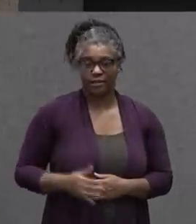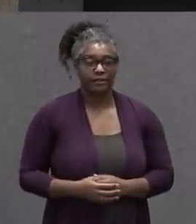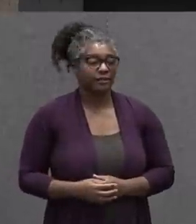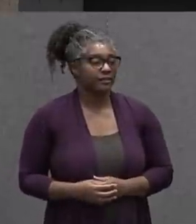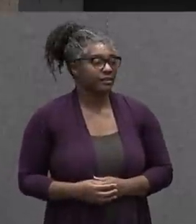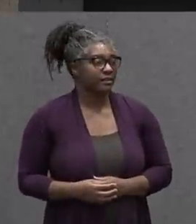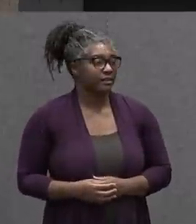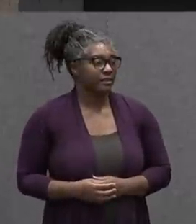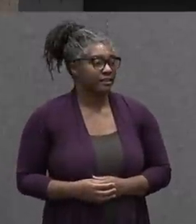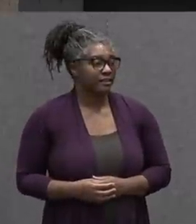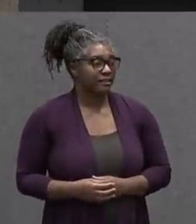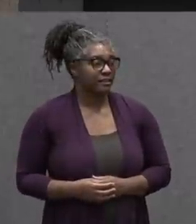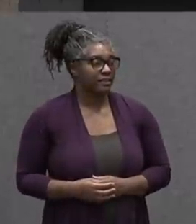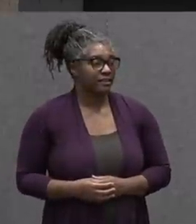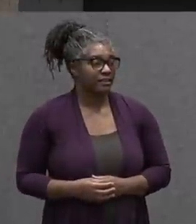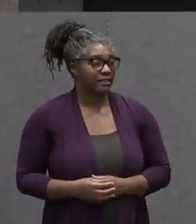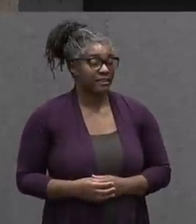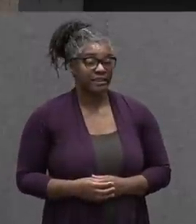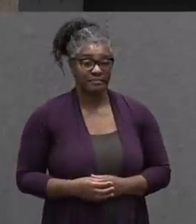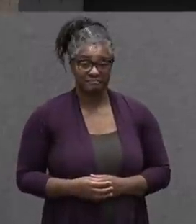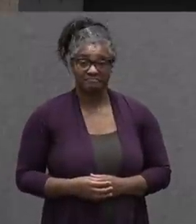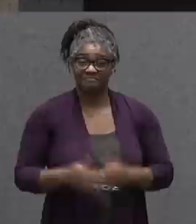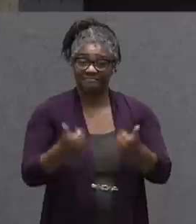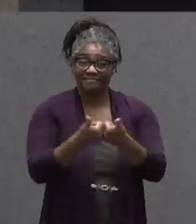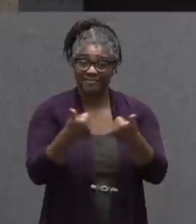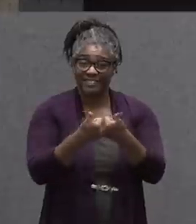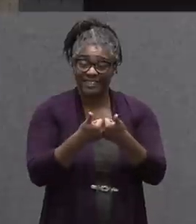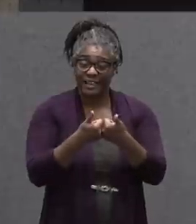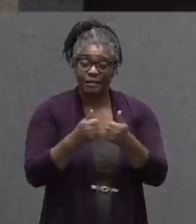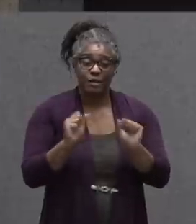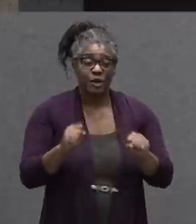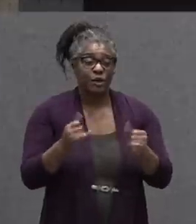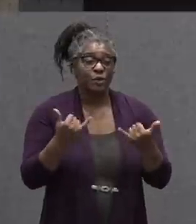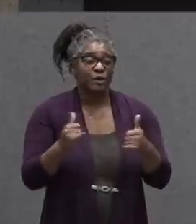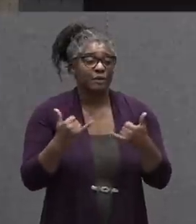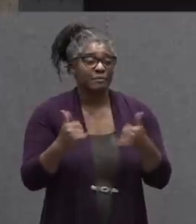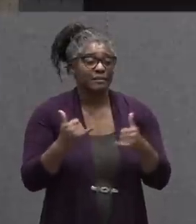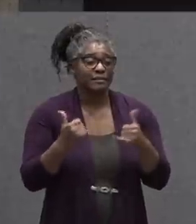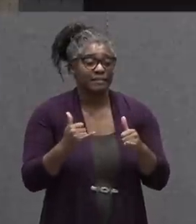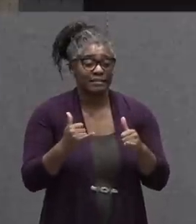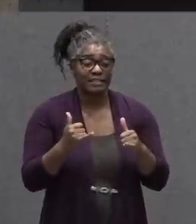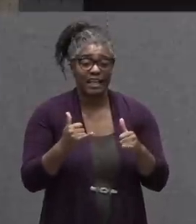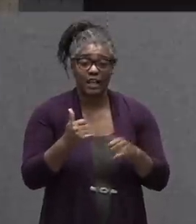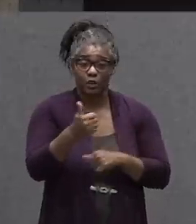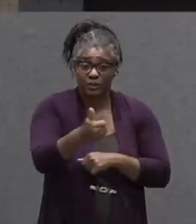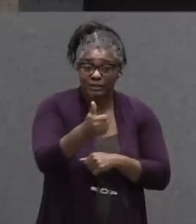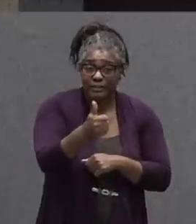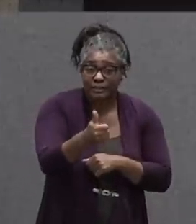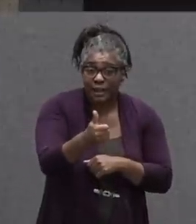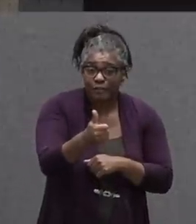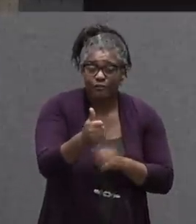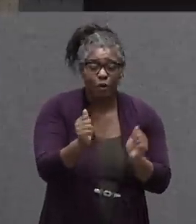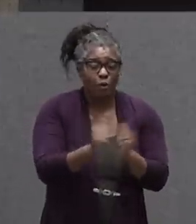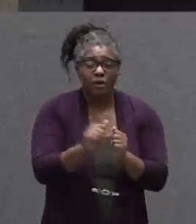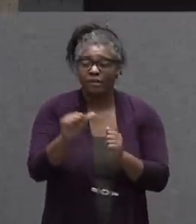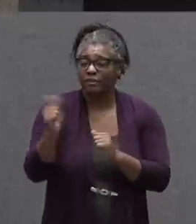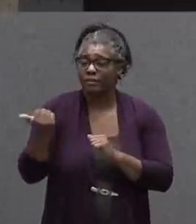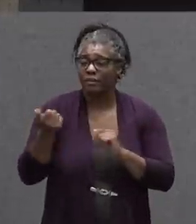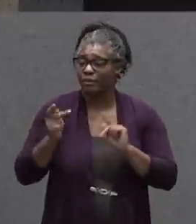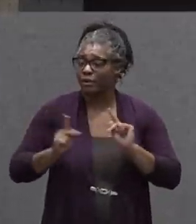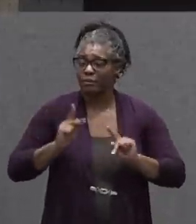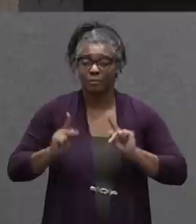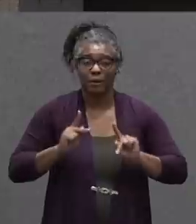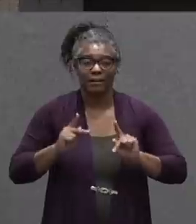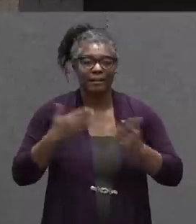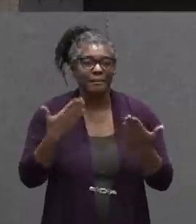So this is a game that you could play by yourself or with a family member. You could maybe make it a competition to see who can